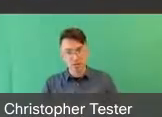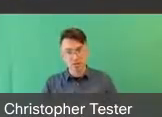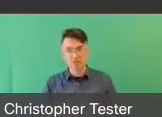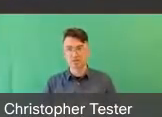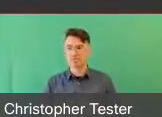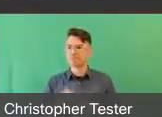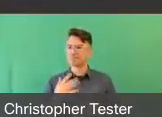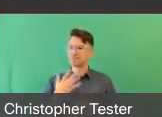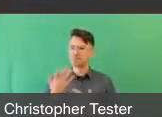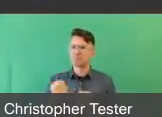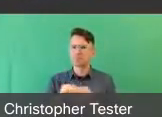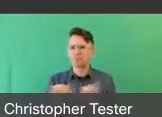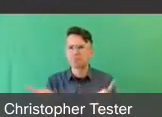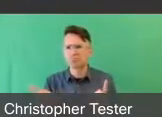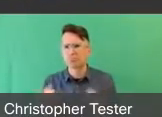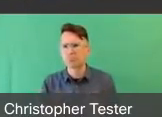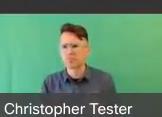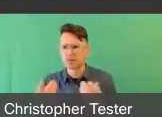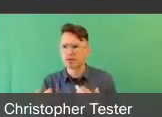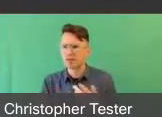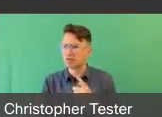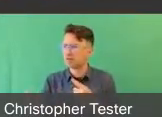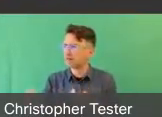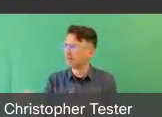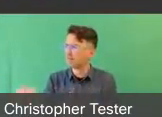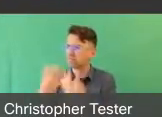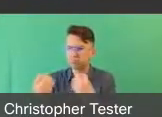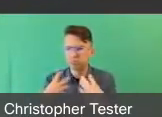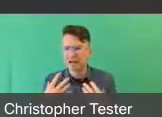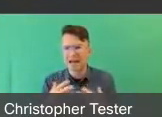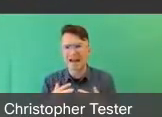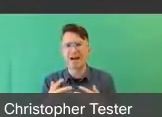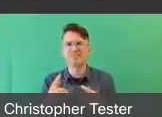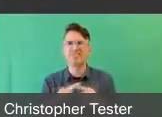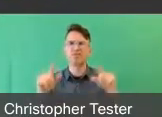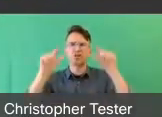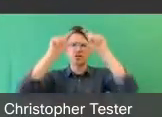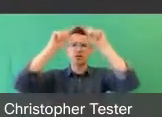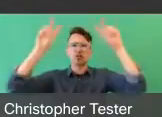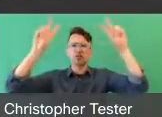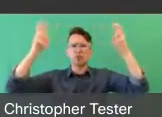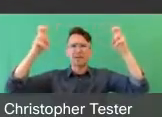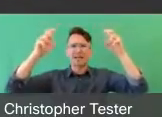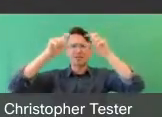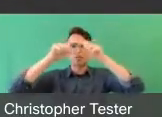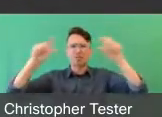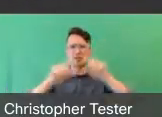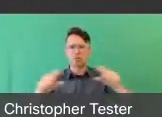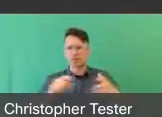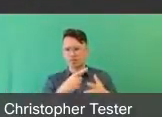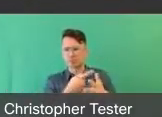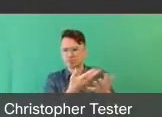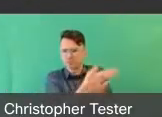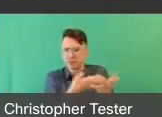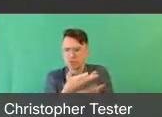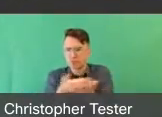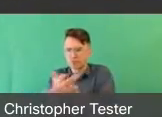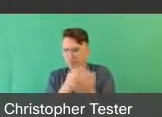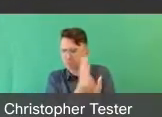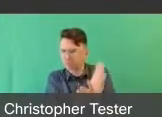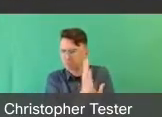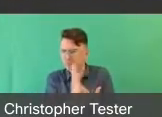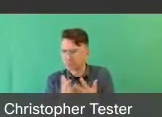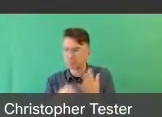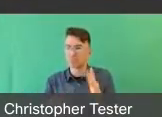variety of subjects. So there are programs in Nigeria, in Jamaica, in Brazil, in South Africa, in Burundi,